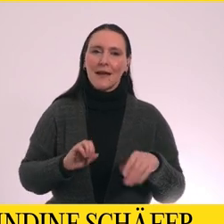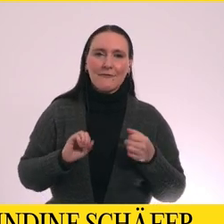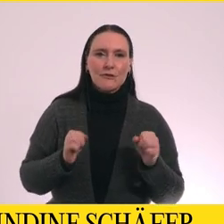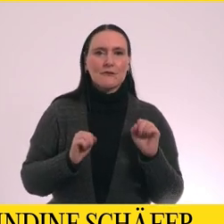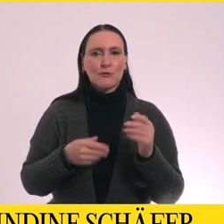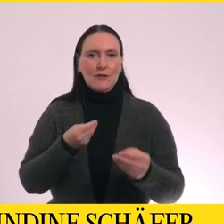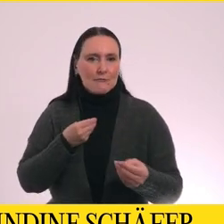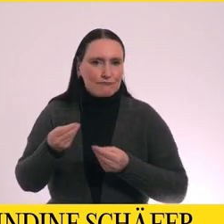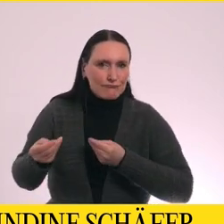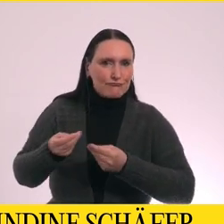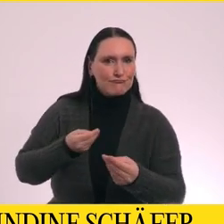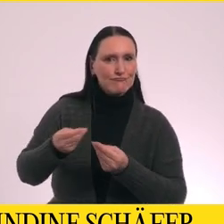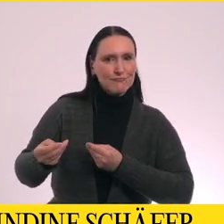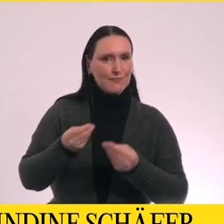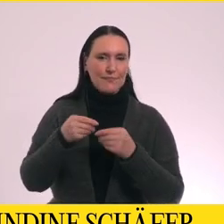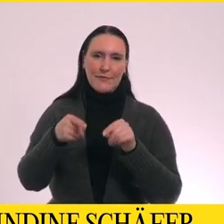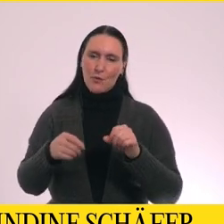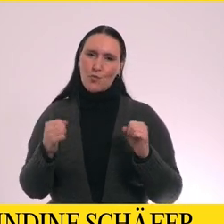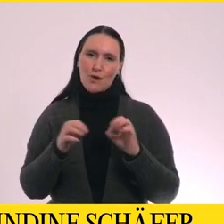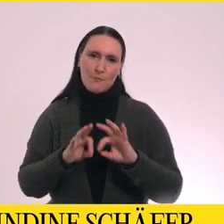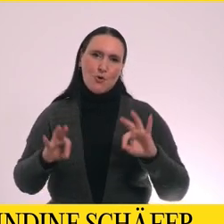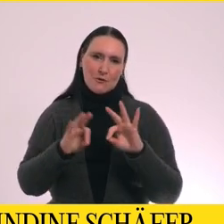conversation. Might not even be